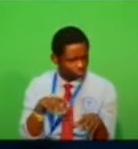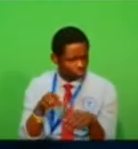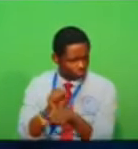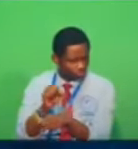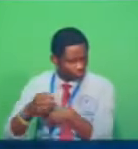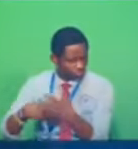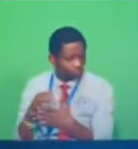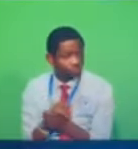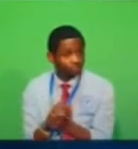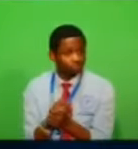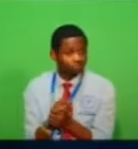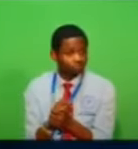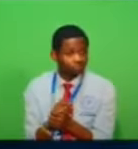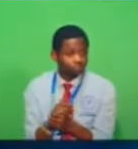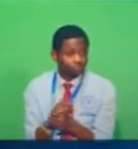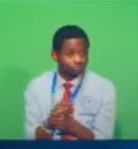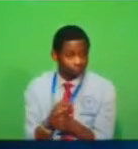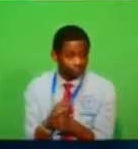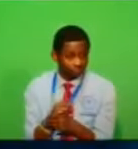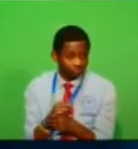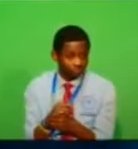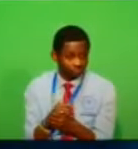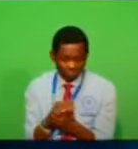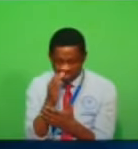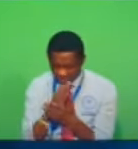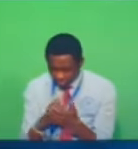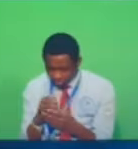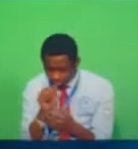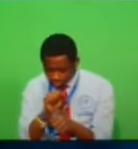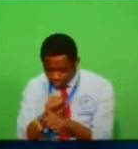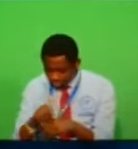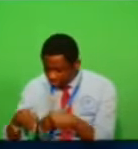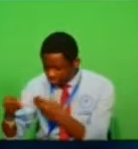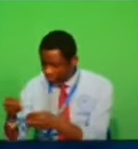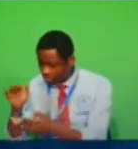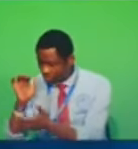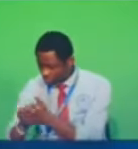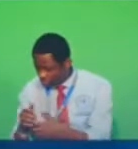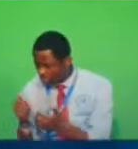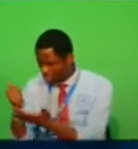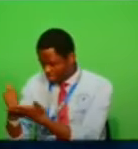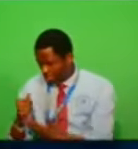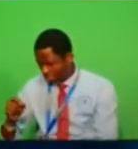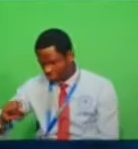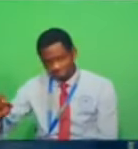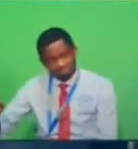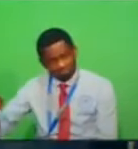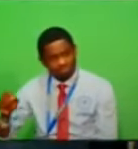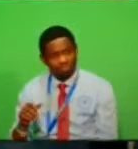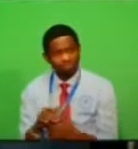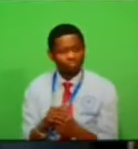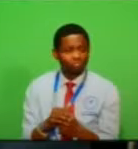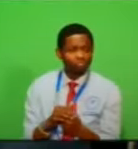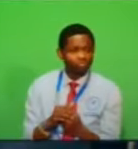of the scripts I pass on to my wife. Can you help draft this for me? There are some of the books, you have brought copies over there. If you look at